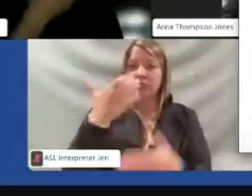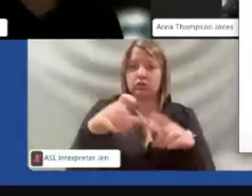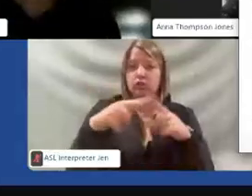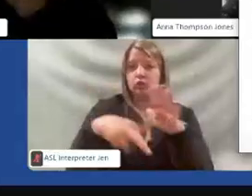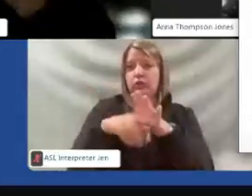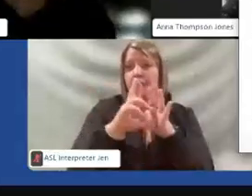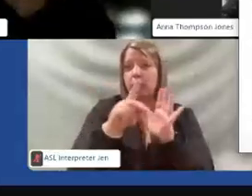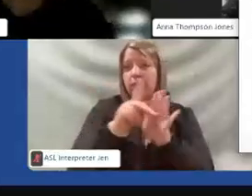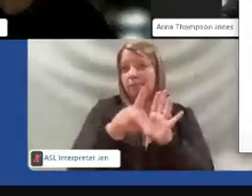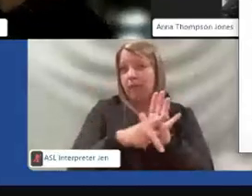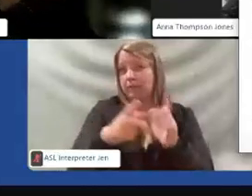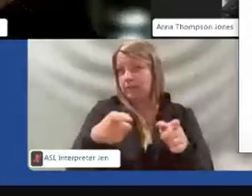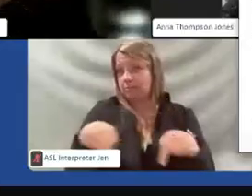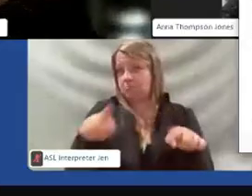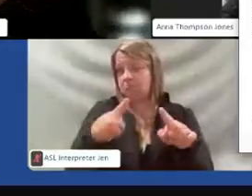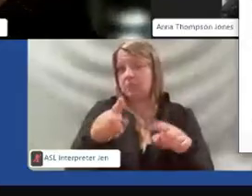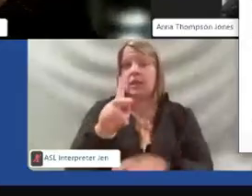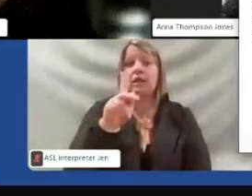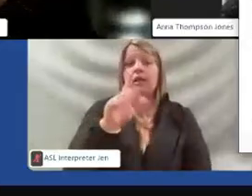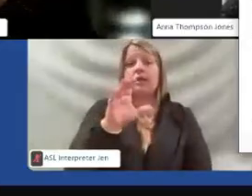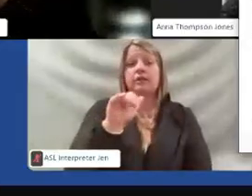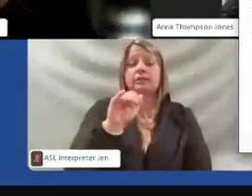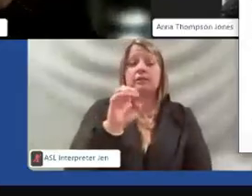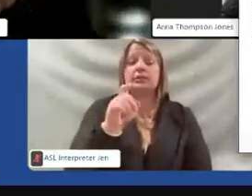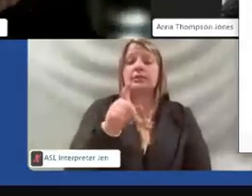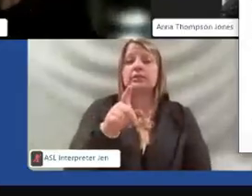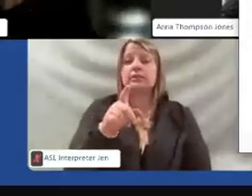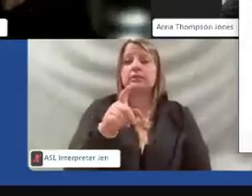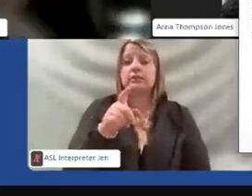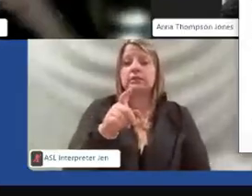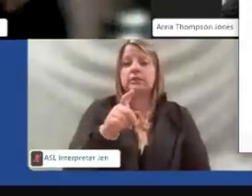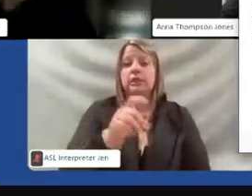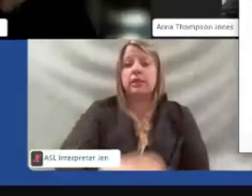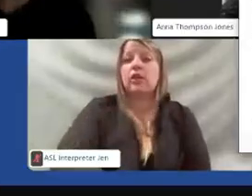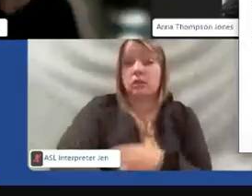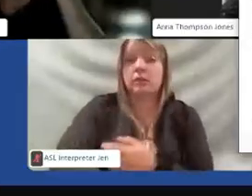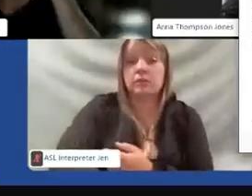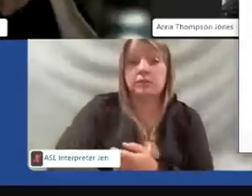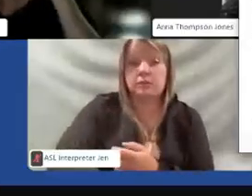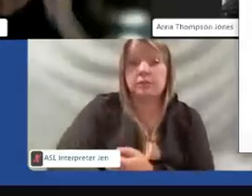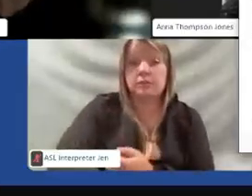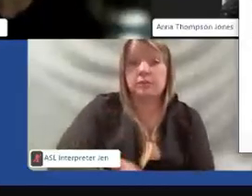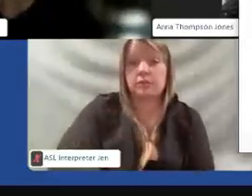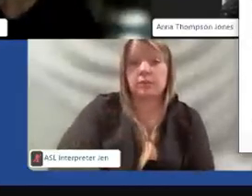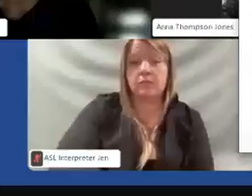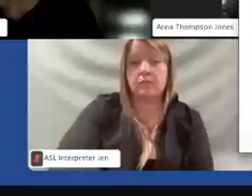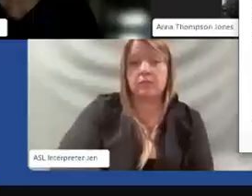manual at all? So. And Casey, I could hit a couple more highlights on the policy manual if you'd like.